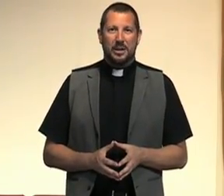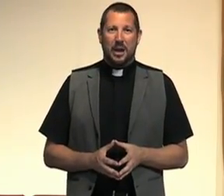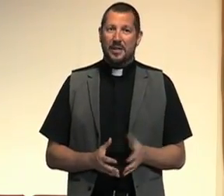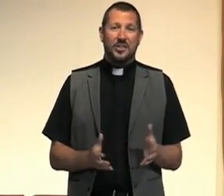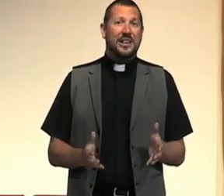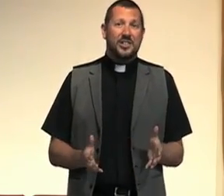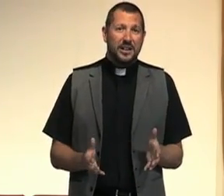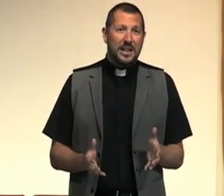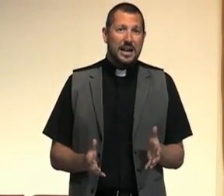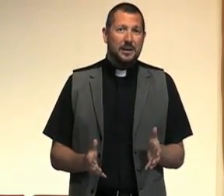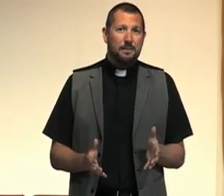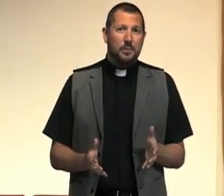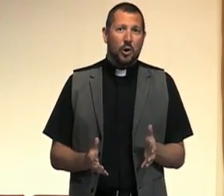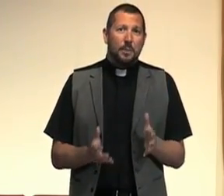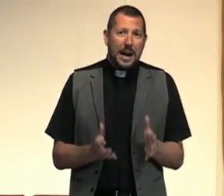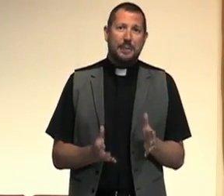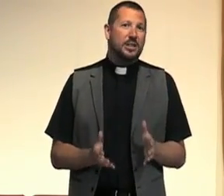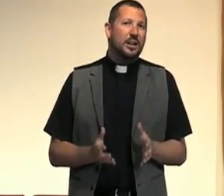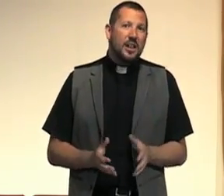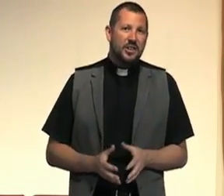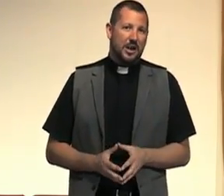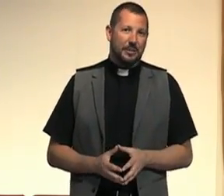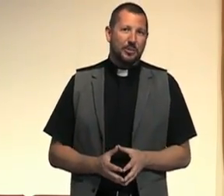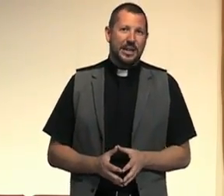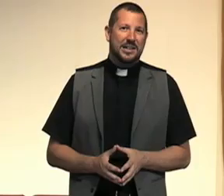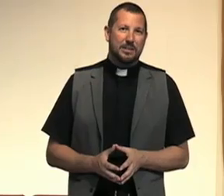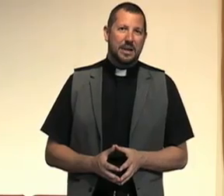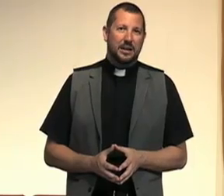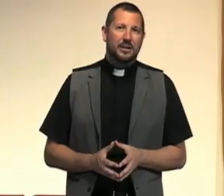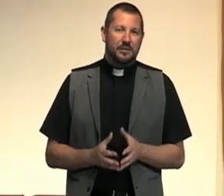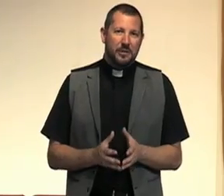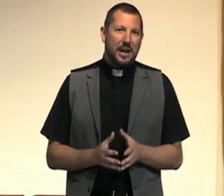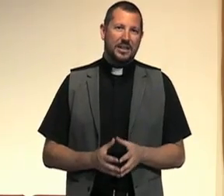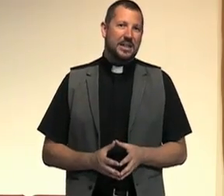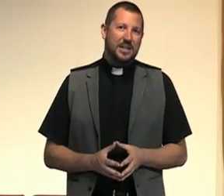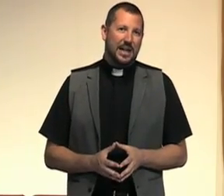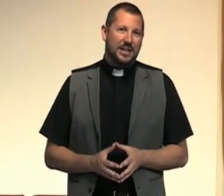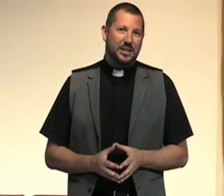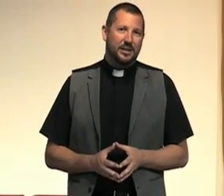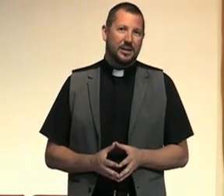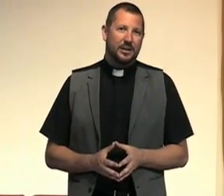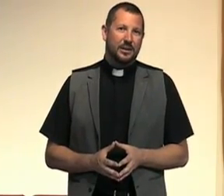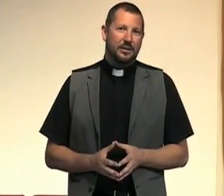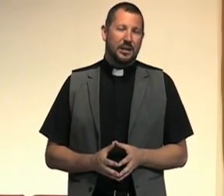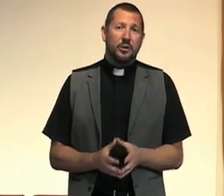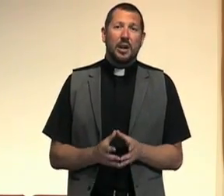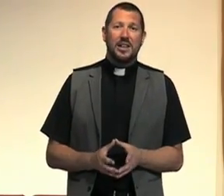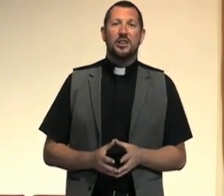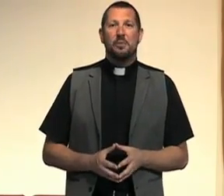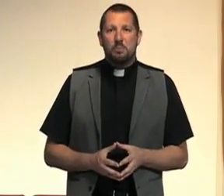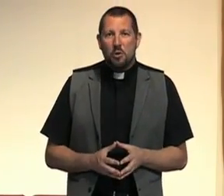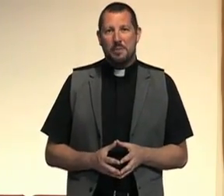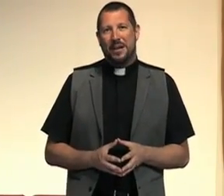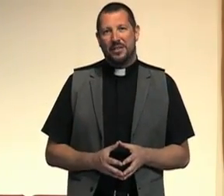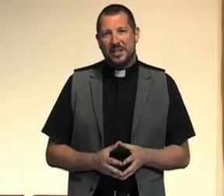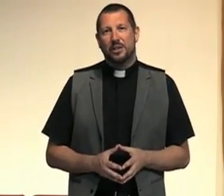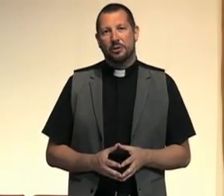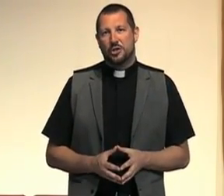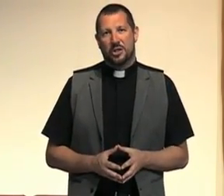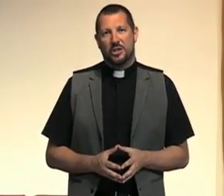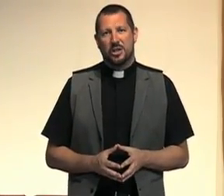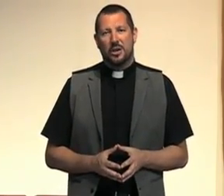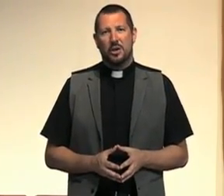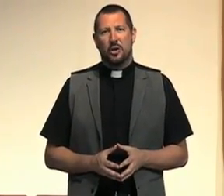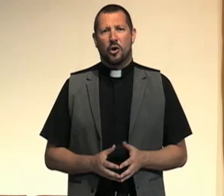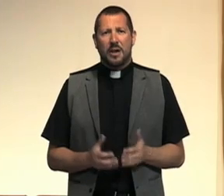worship either next Sunday or perhaps at another time that we get to meet via the Internet if you'd like to know more about this